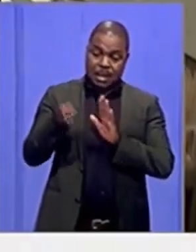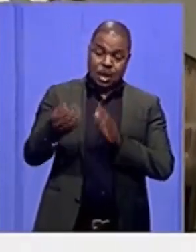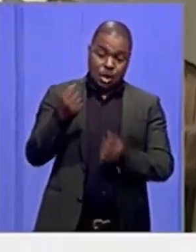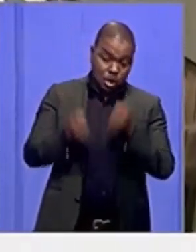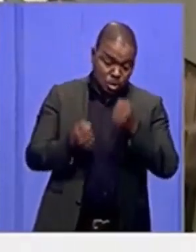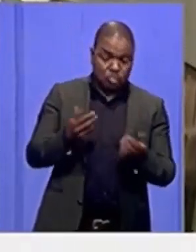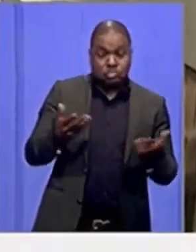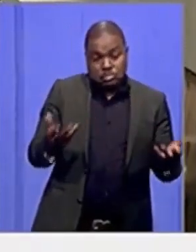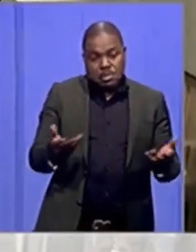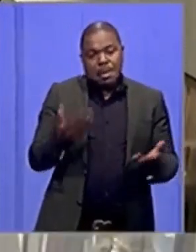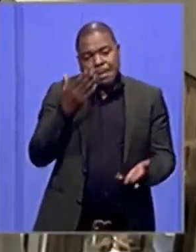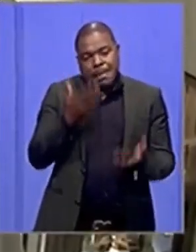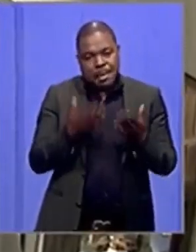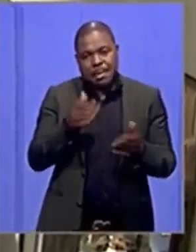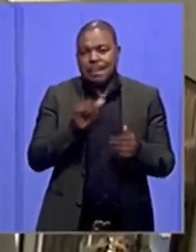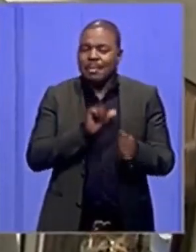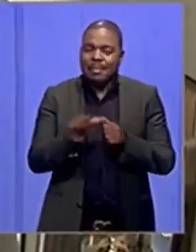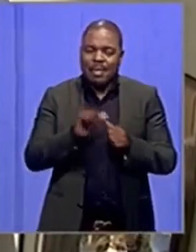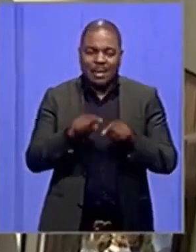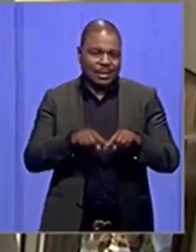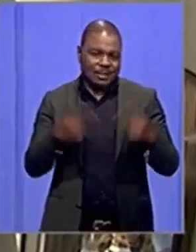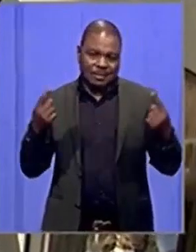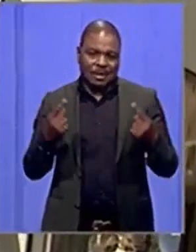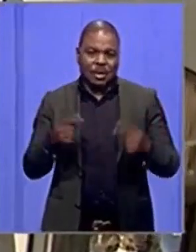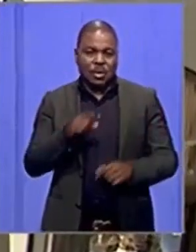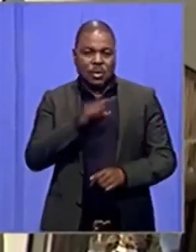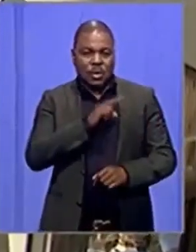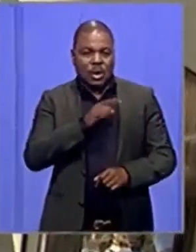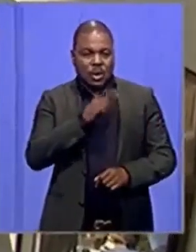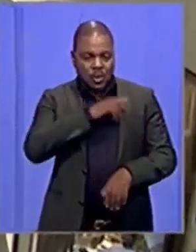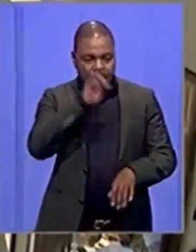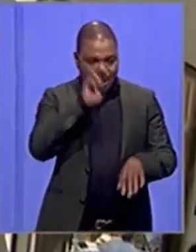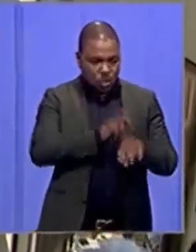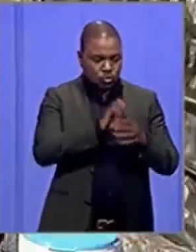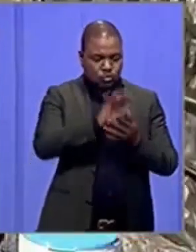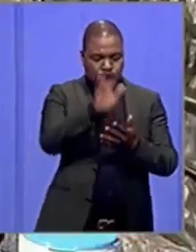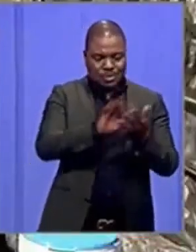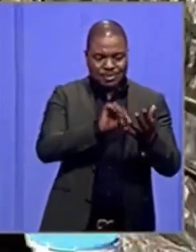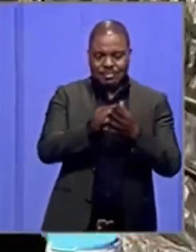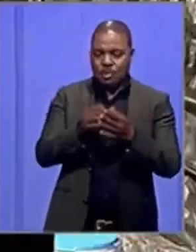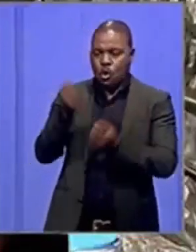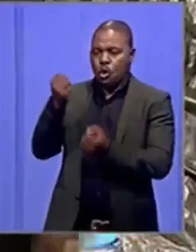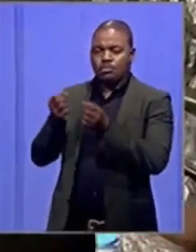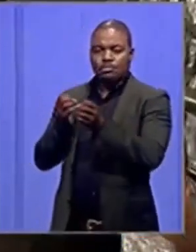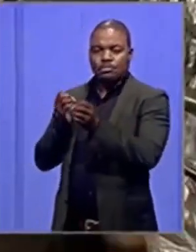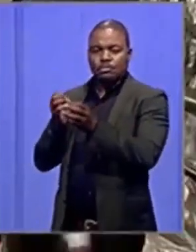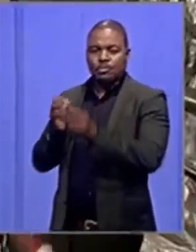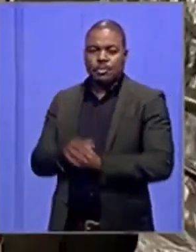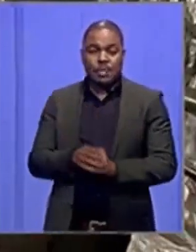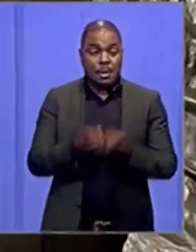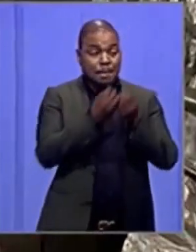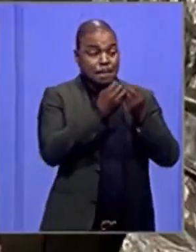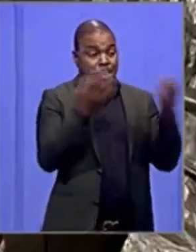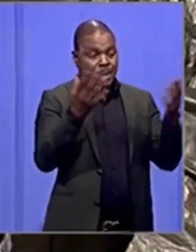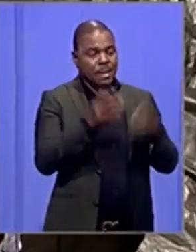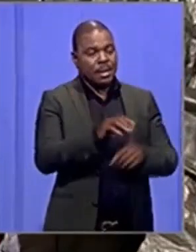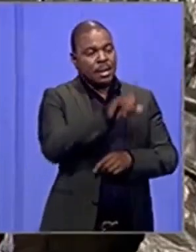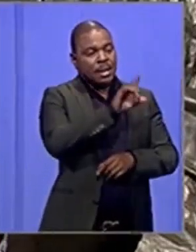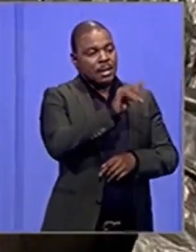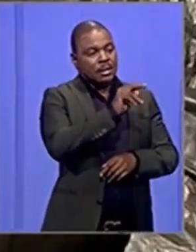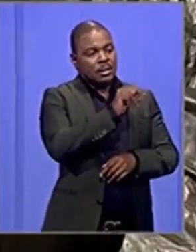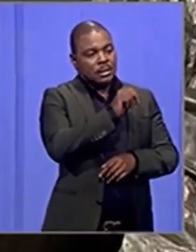court, it would have maybe looked a bit different because one could tell these stories to the court. Le fa go le jalo, bontsi bo gana go boela kwa Lindelane